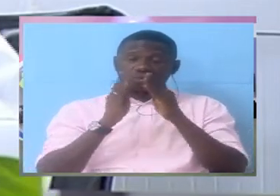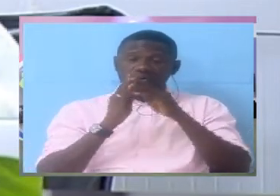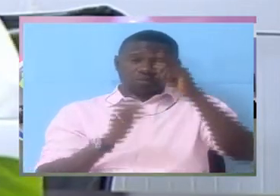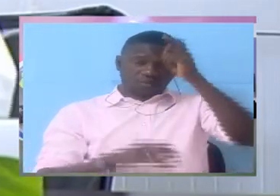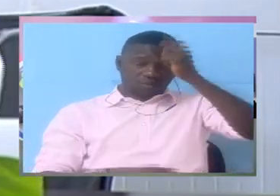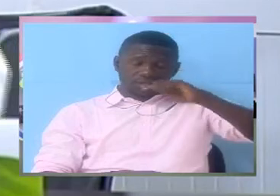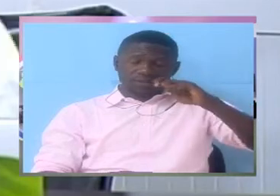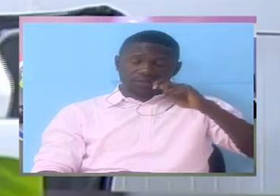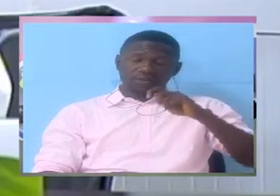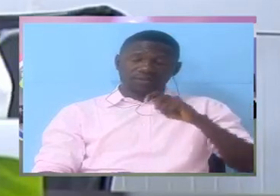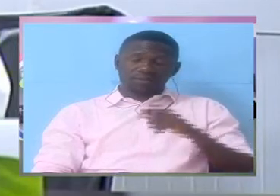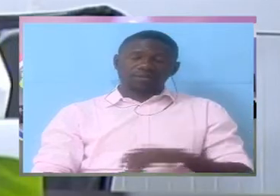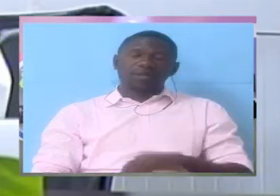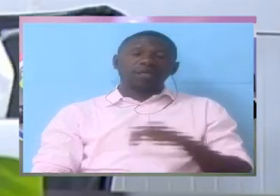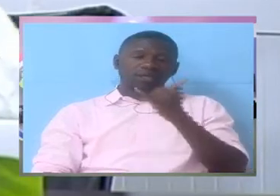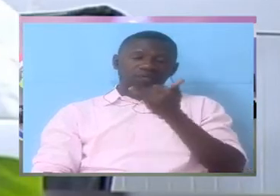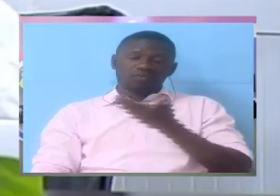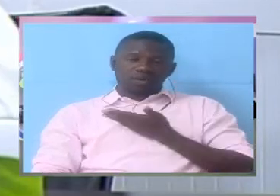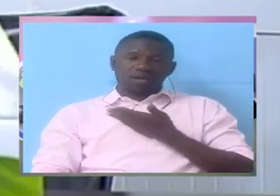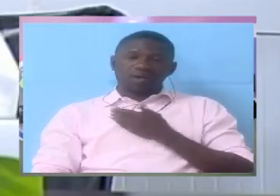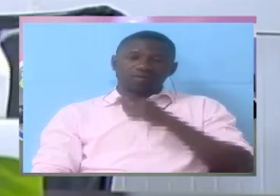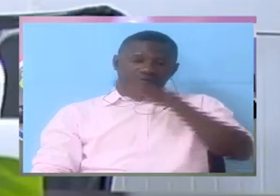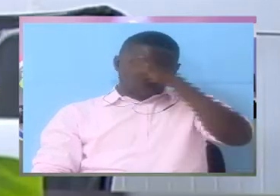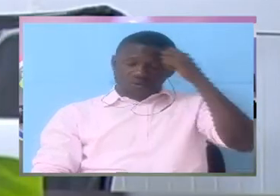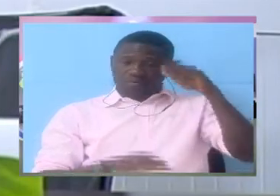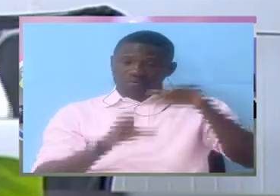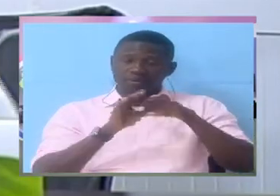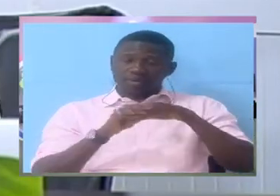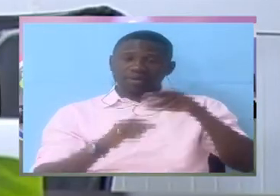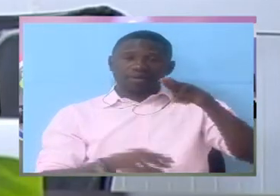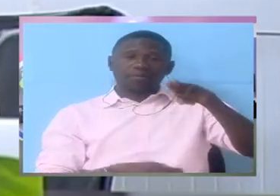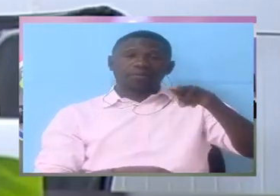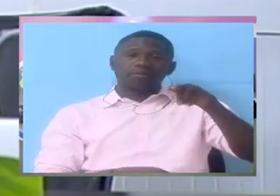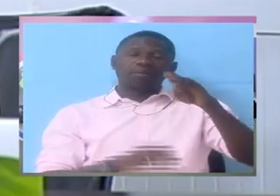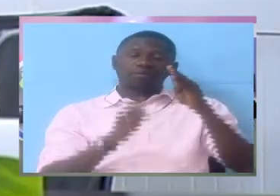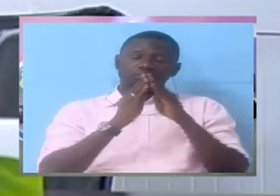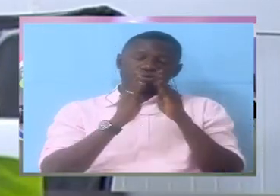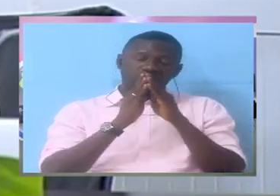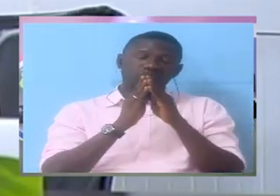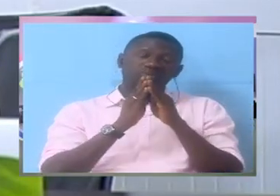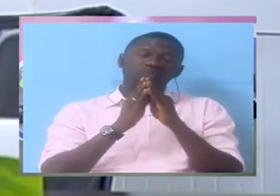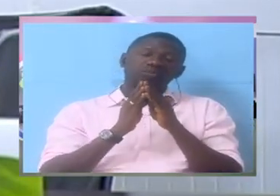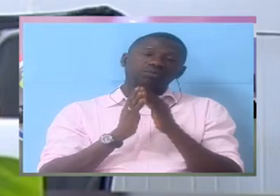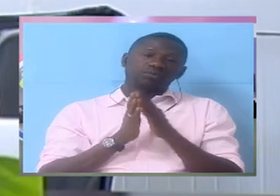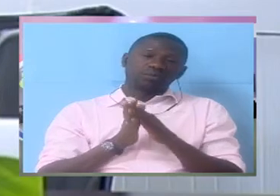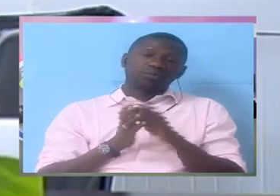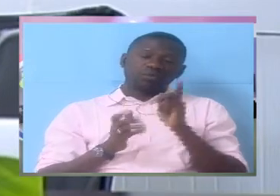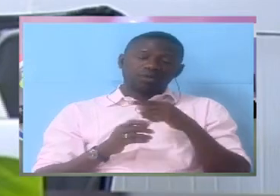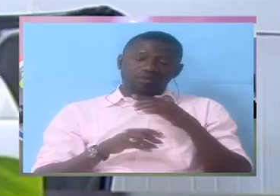our office at Bundung station there. They were taken to the charge office.